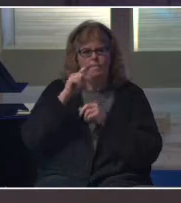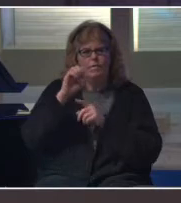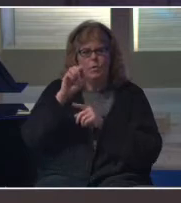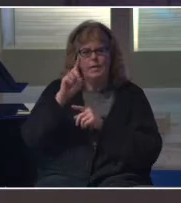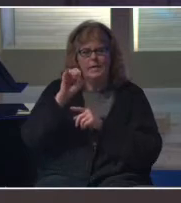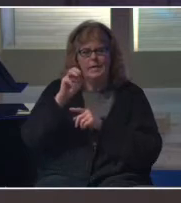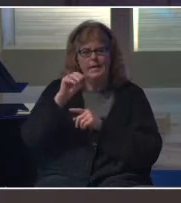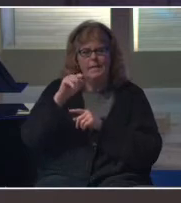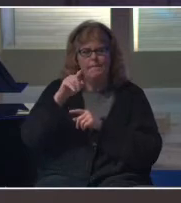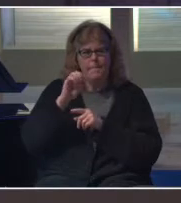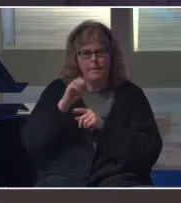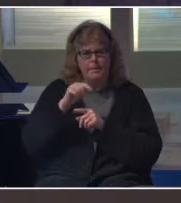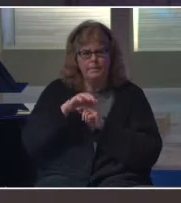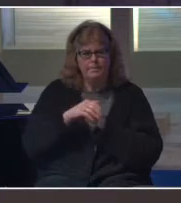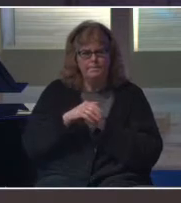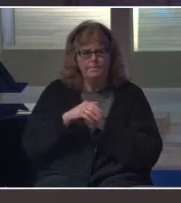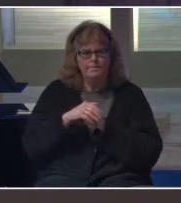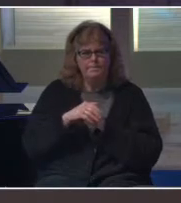Edomite.